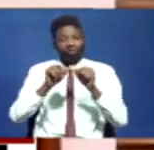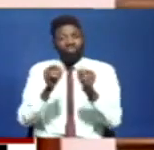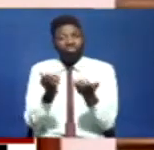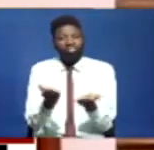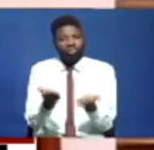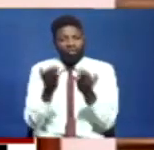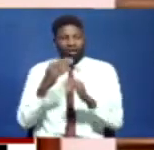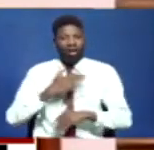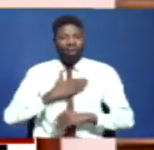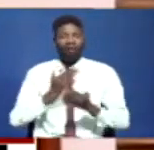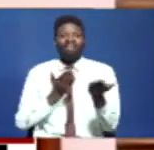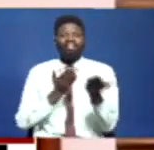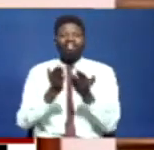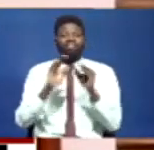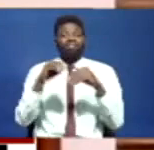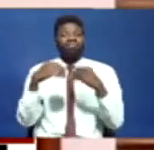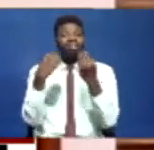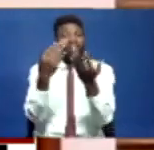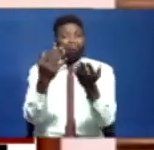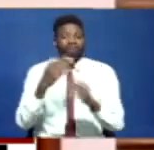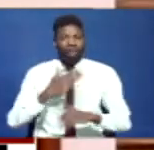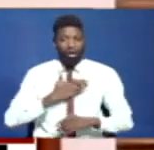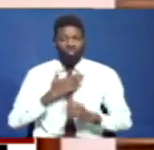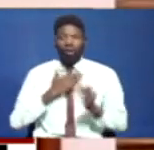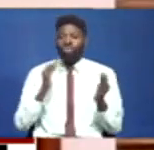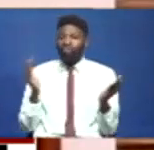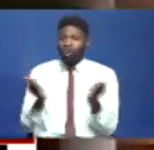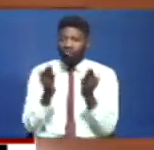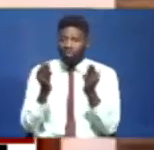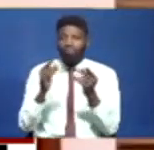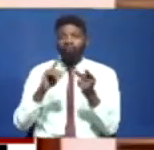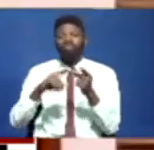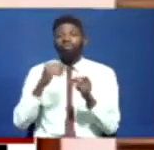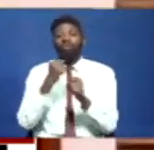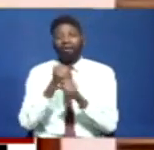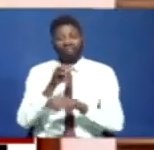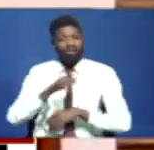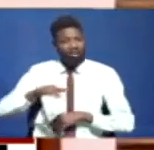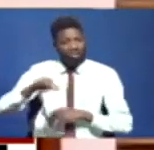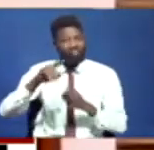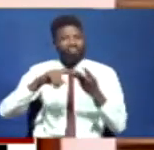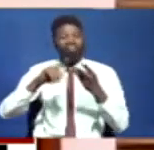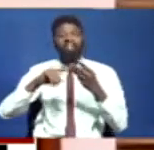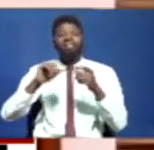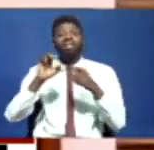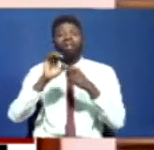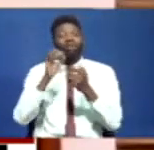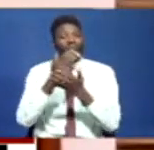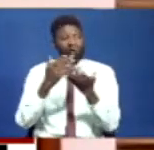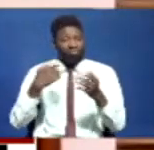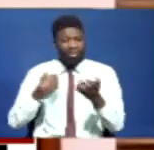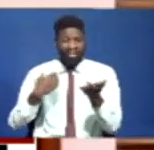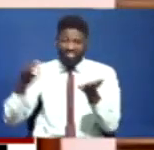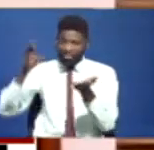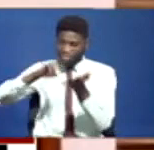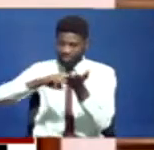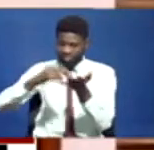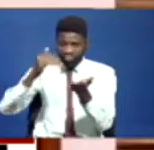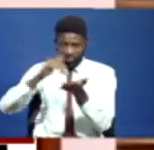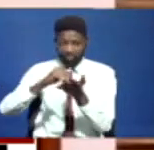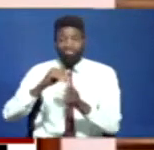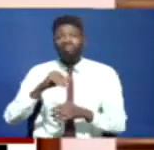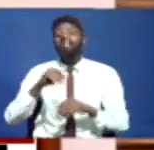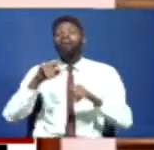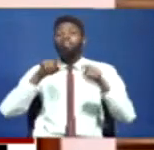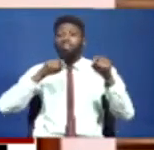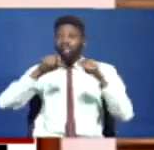delivery, in our welfare, working environment, and equipment. I want to repeat that part. The management